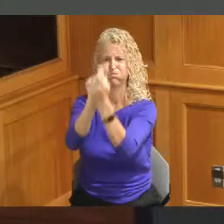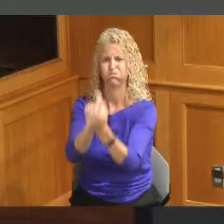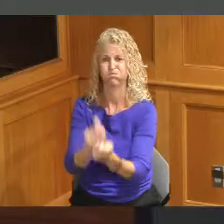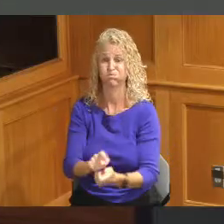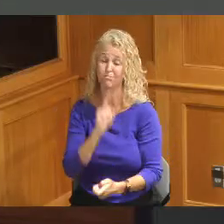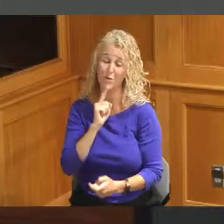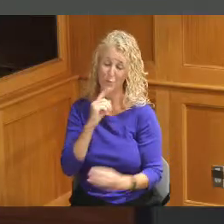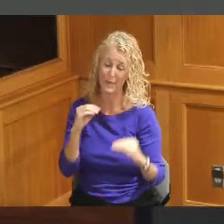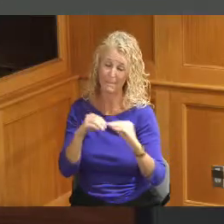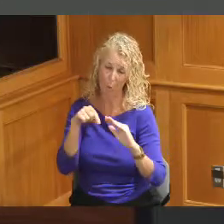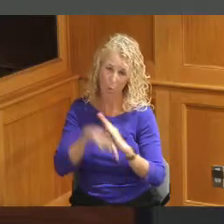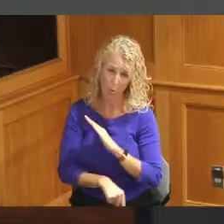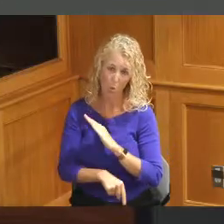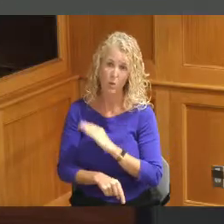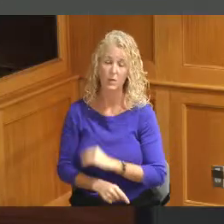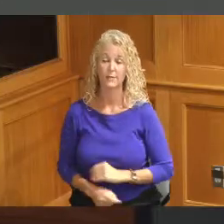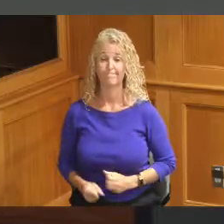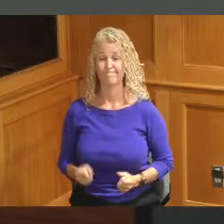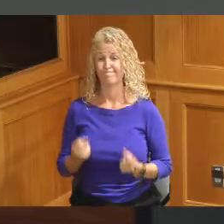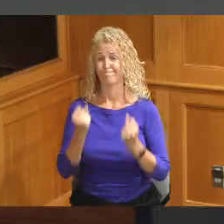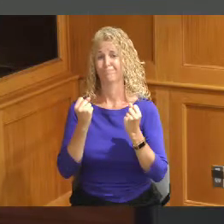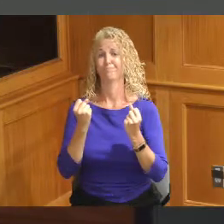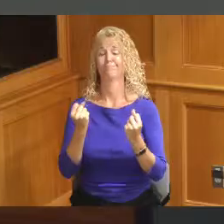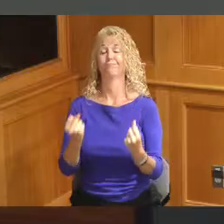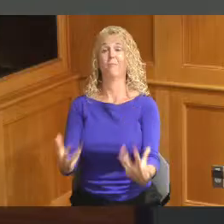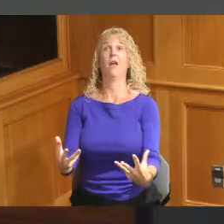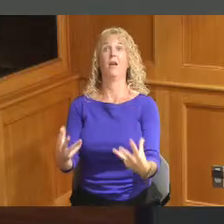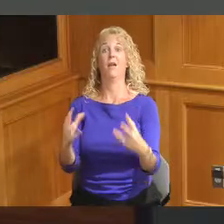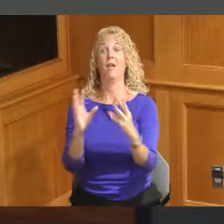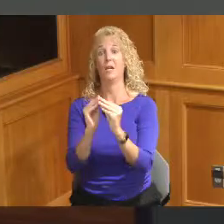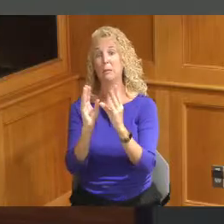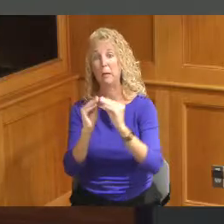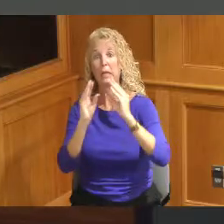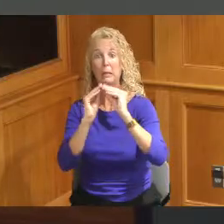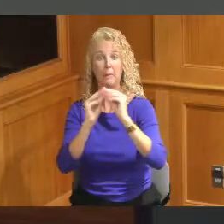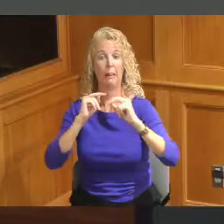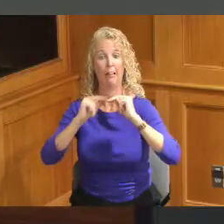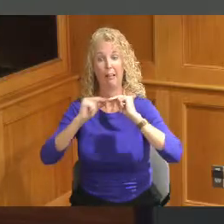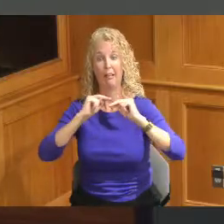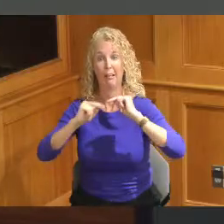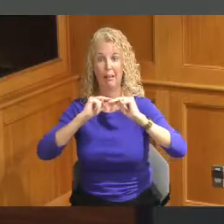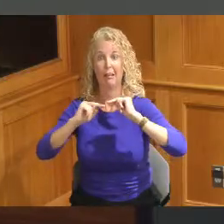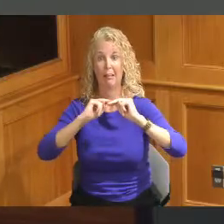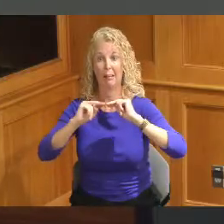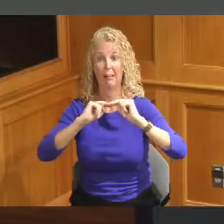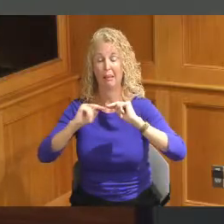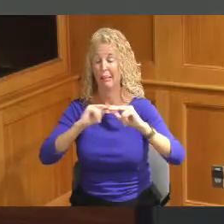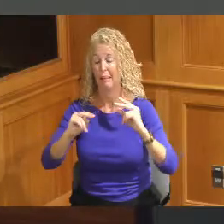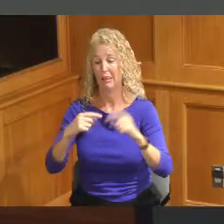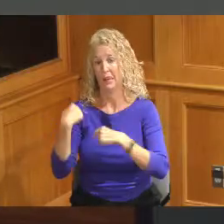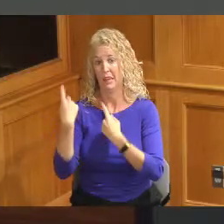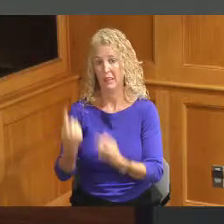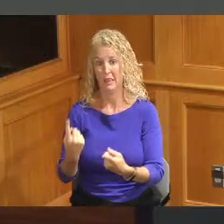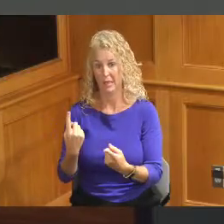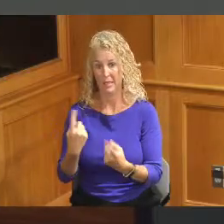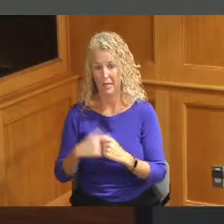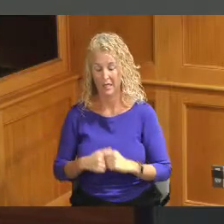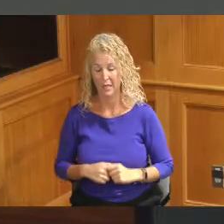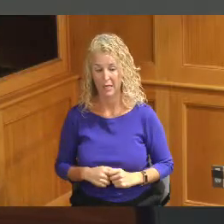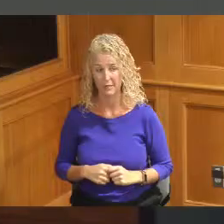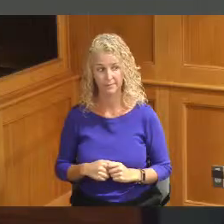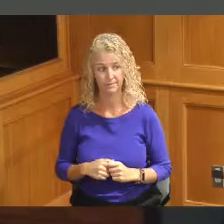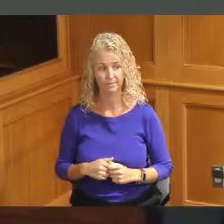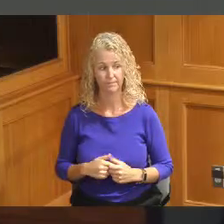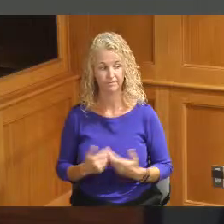more. We've had numerous meetings and negotiations with the team on this. They